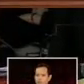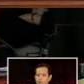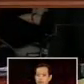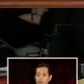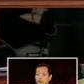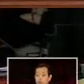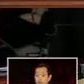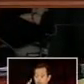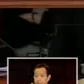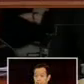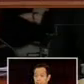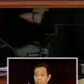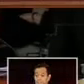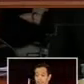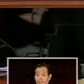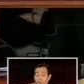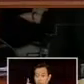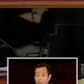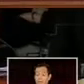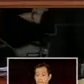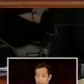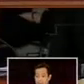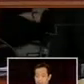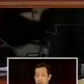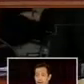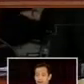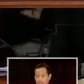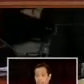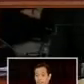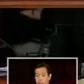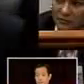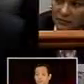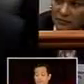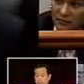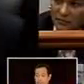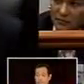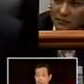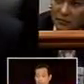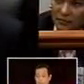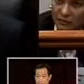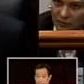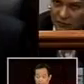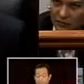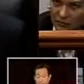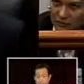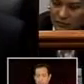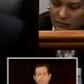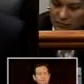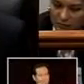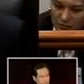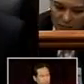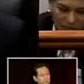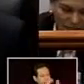kailangan nyo pa ng supina or ng order bago nyo ilabas tungkol sa peso accounts? Yes, Your Honor. That is your